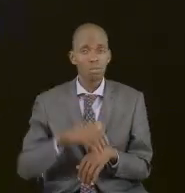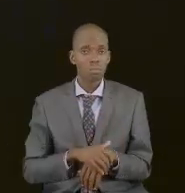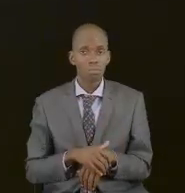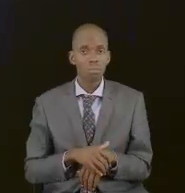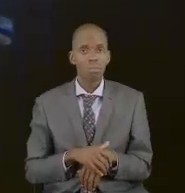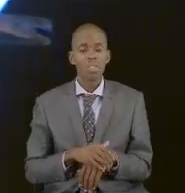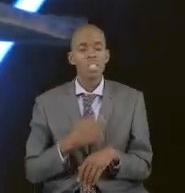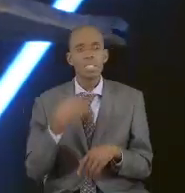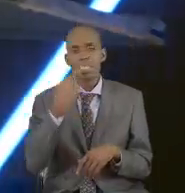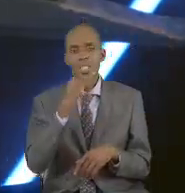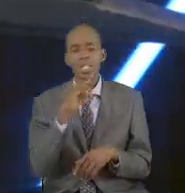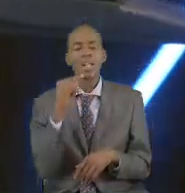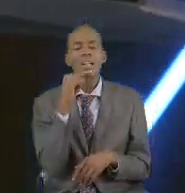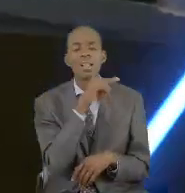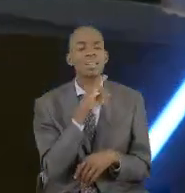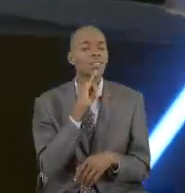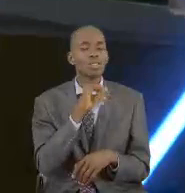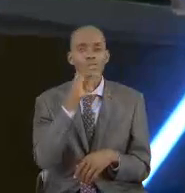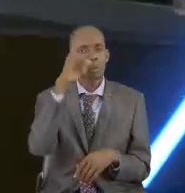lie is not wisdom.